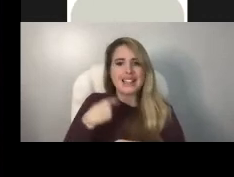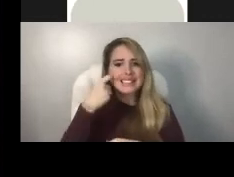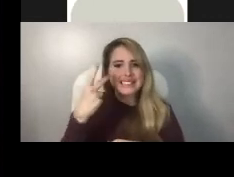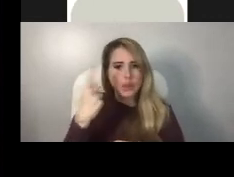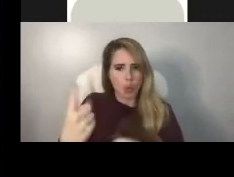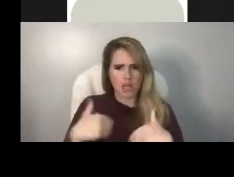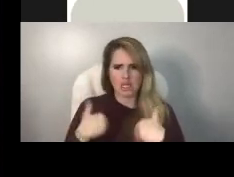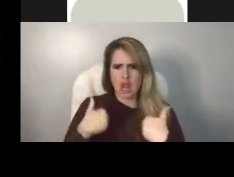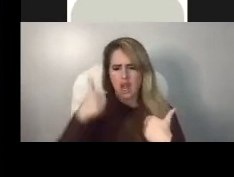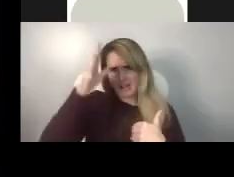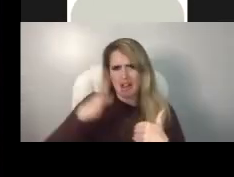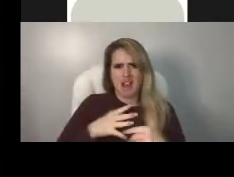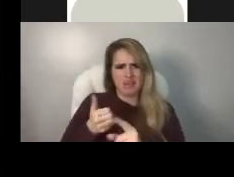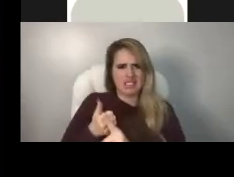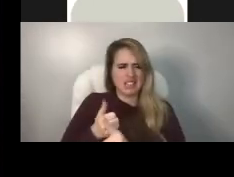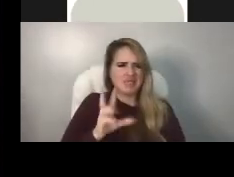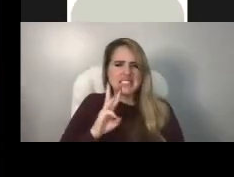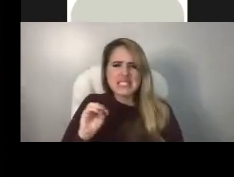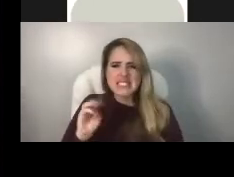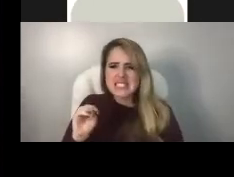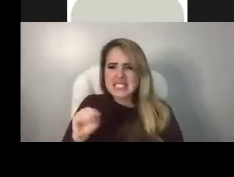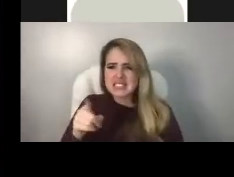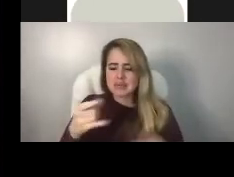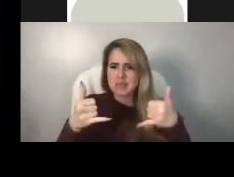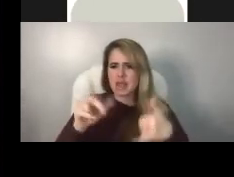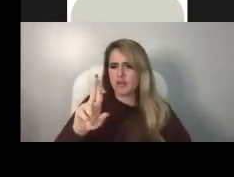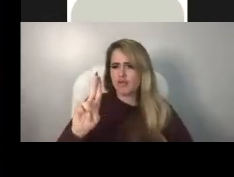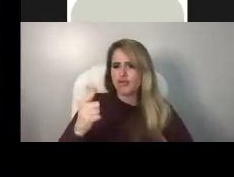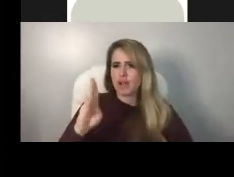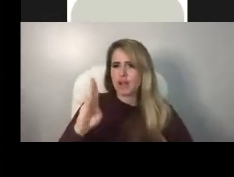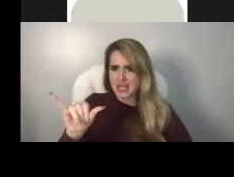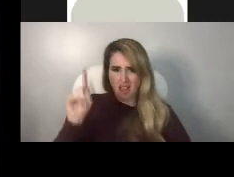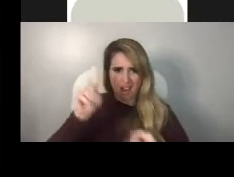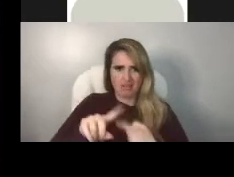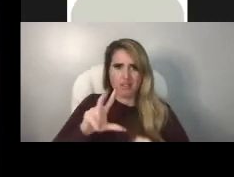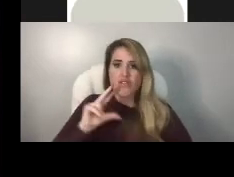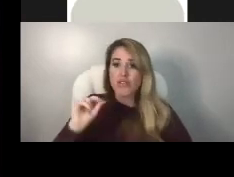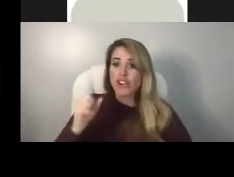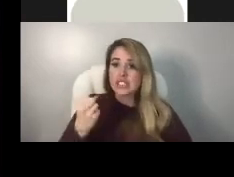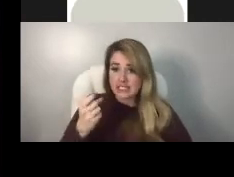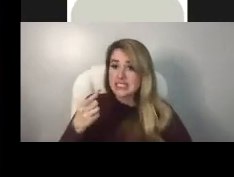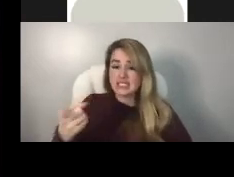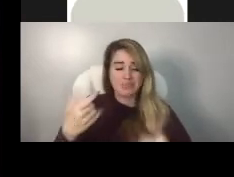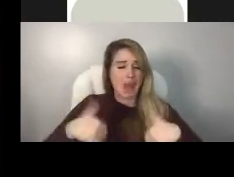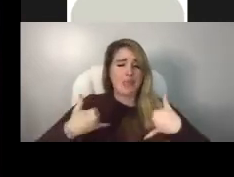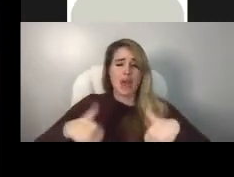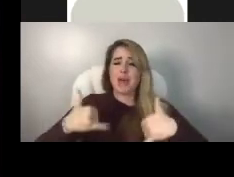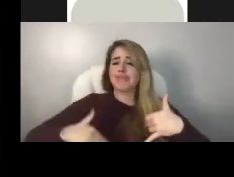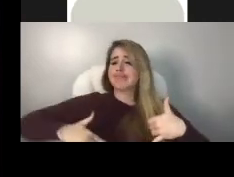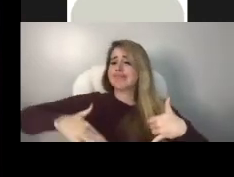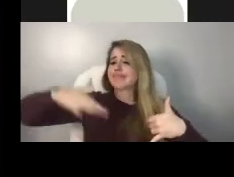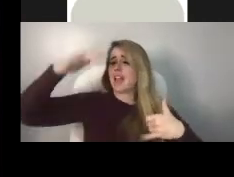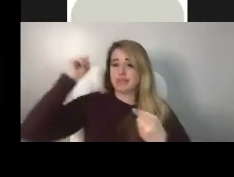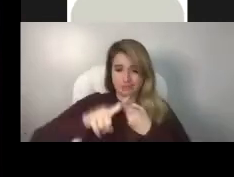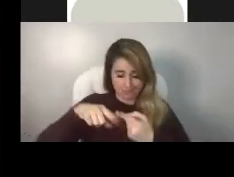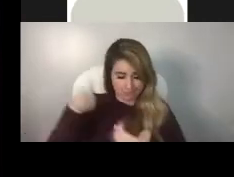probably 60, who played rugby all the way up into his 30s and came in with